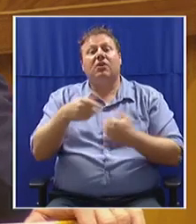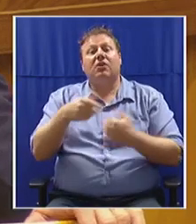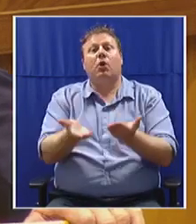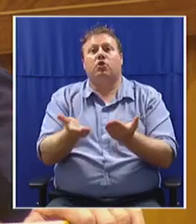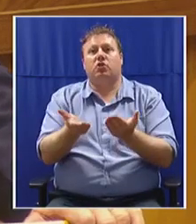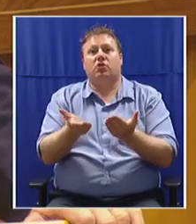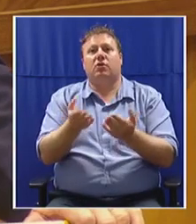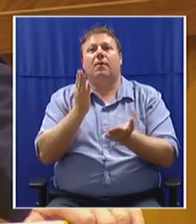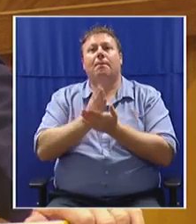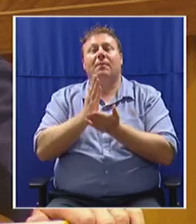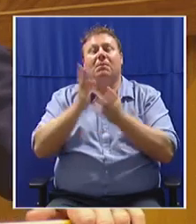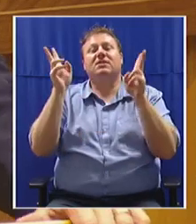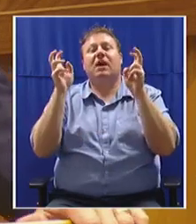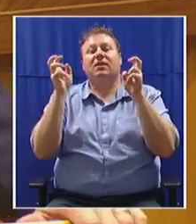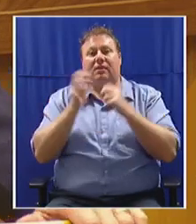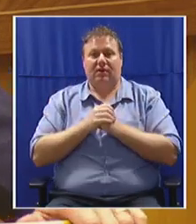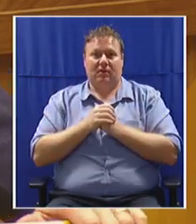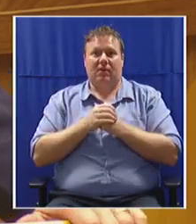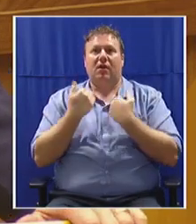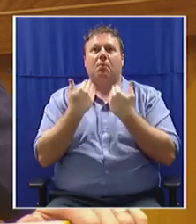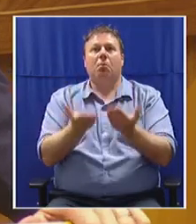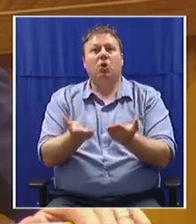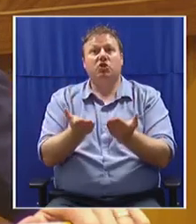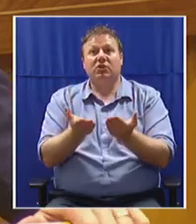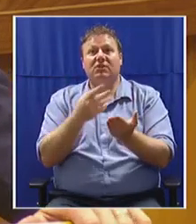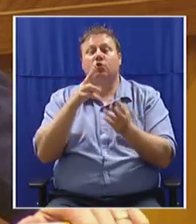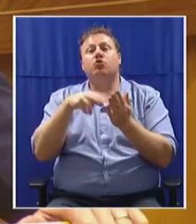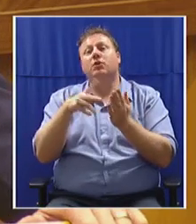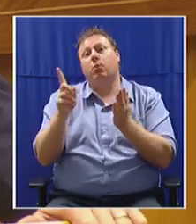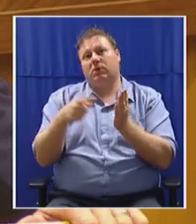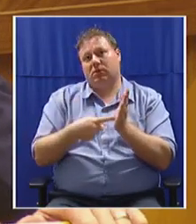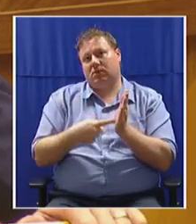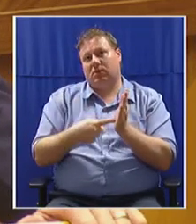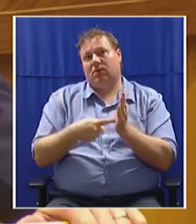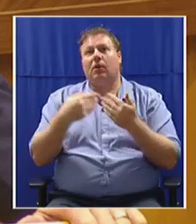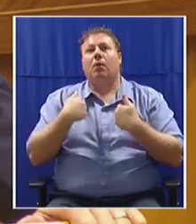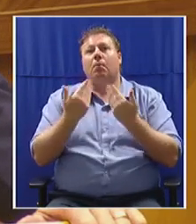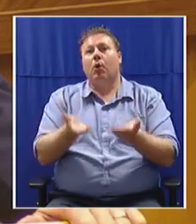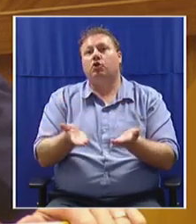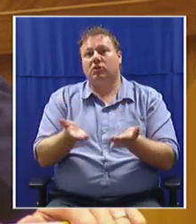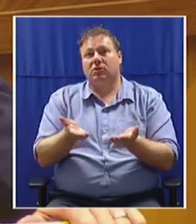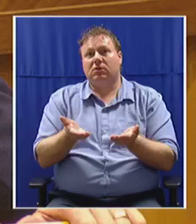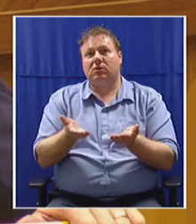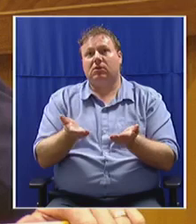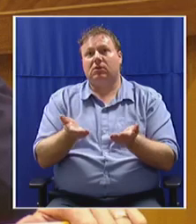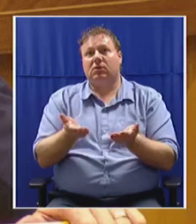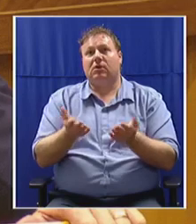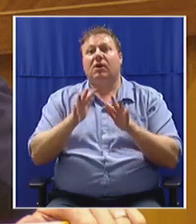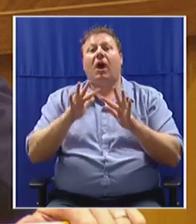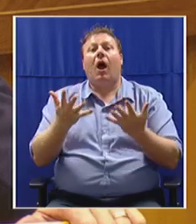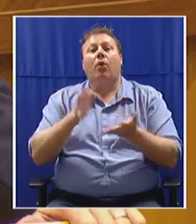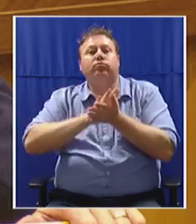a title. The motion should read, a motion how to